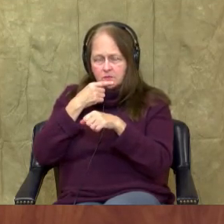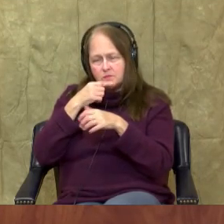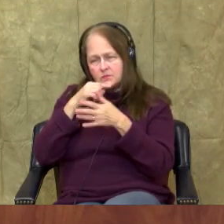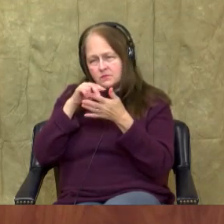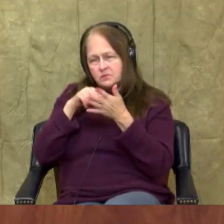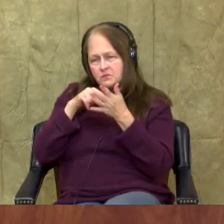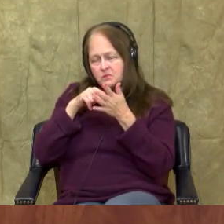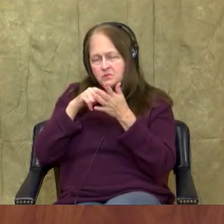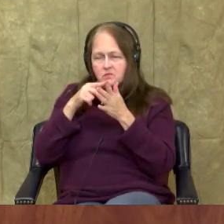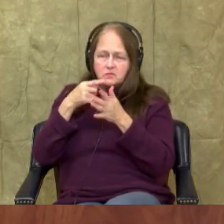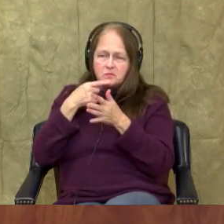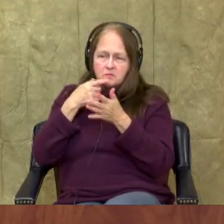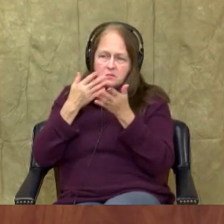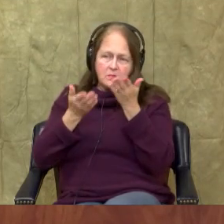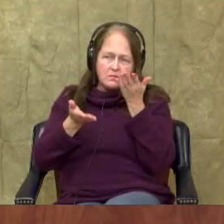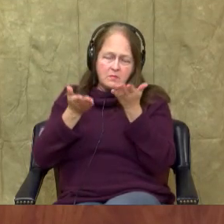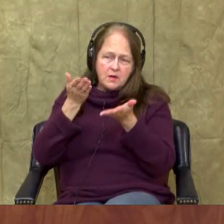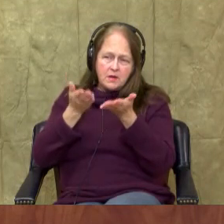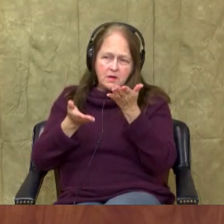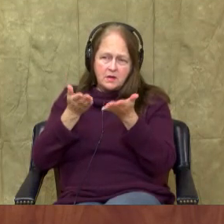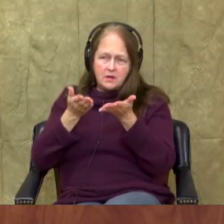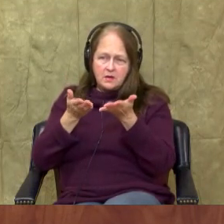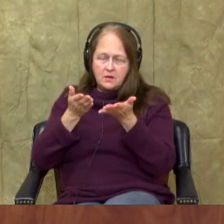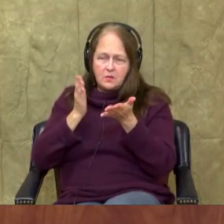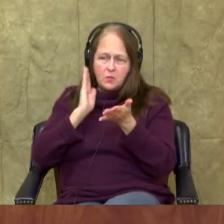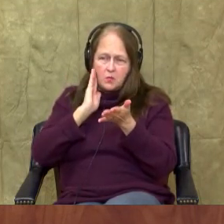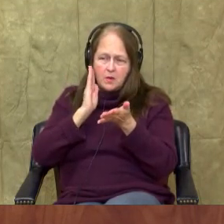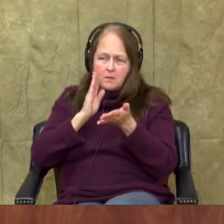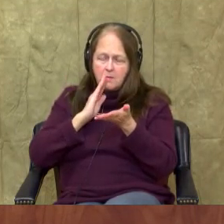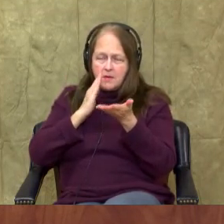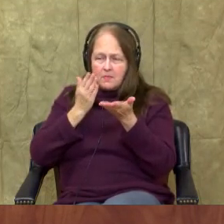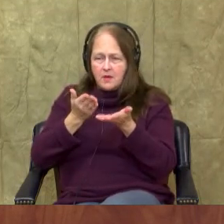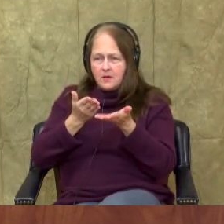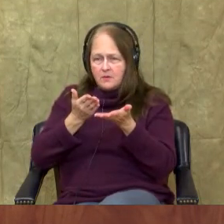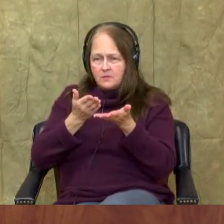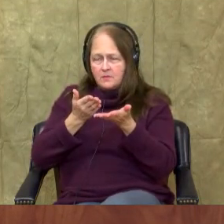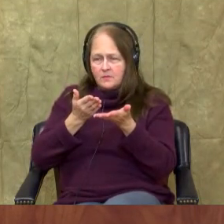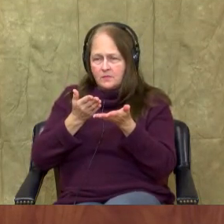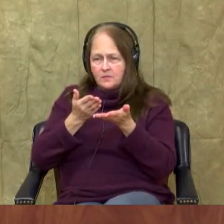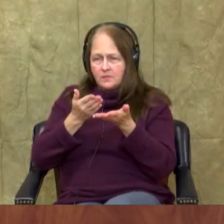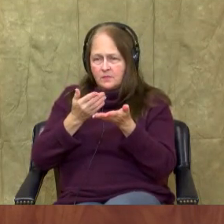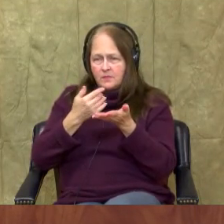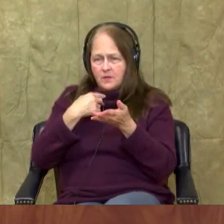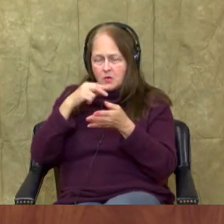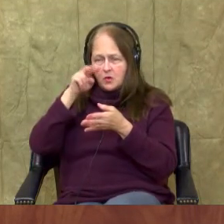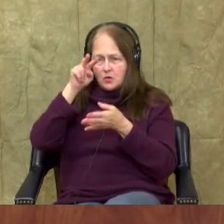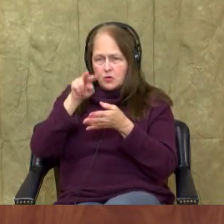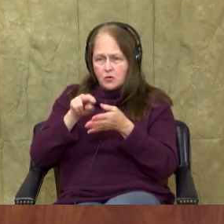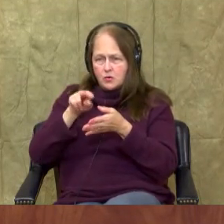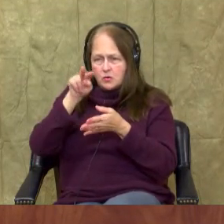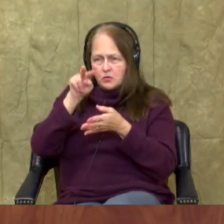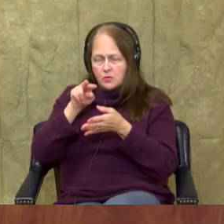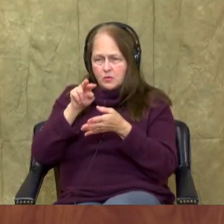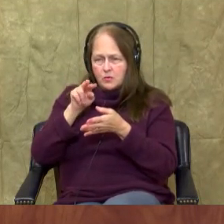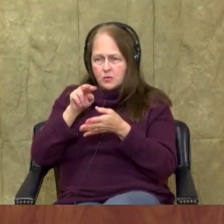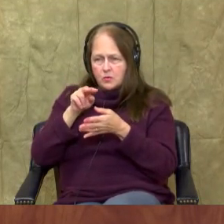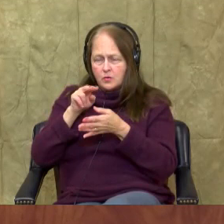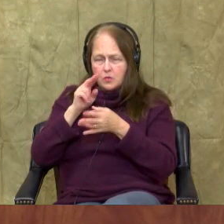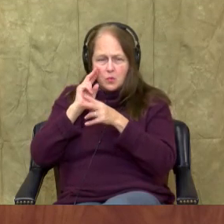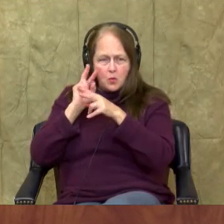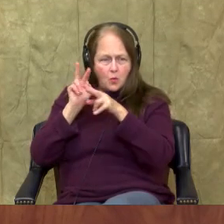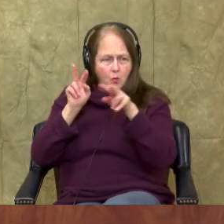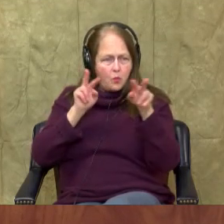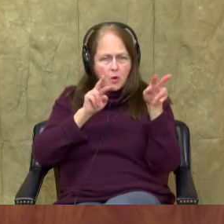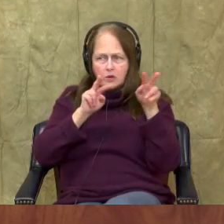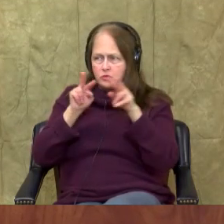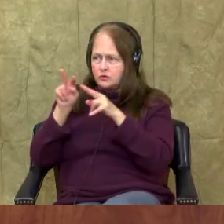swagger. So maybe arrogant would be there, but then I have to look, and it talks about his watchful eye,